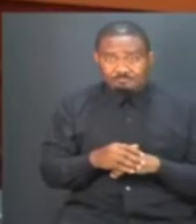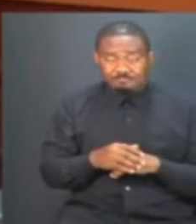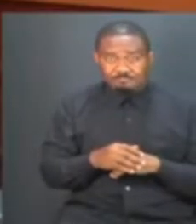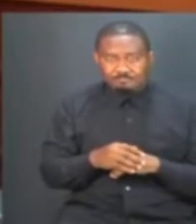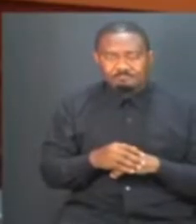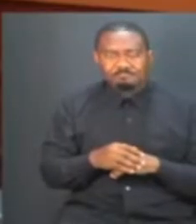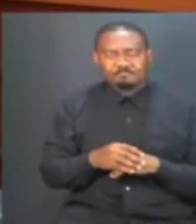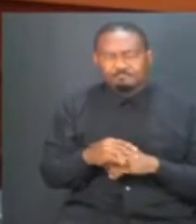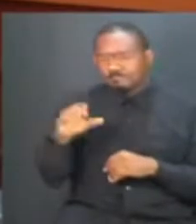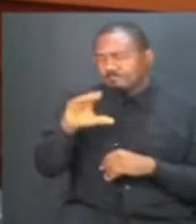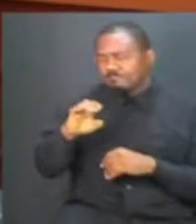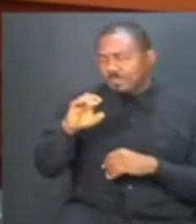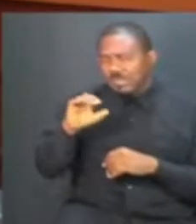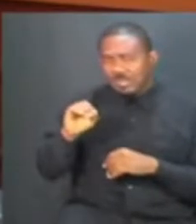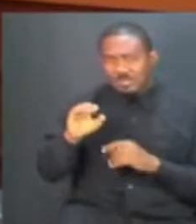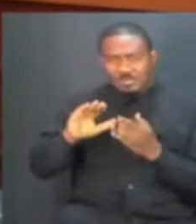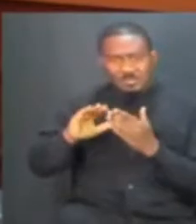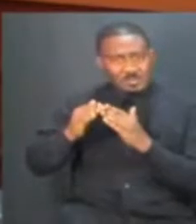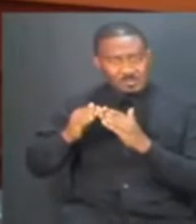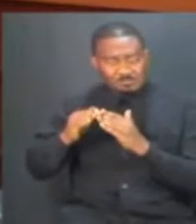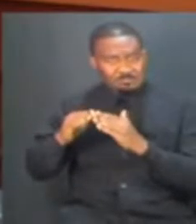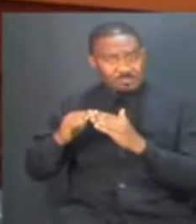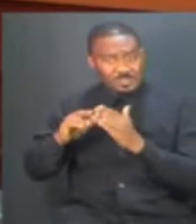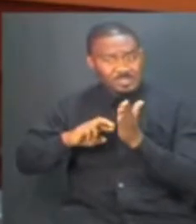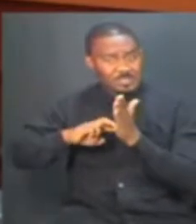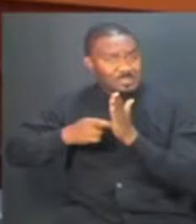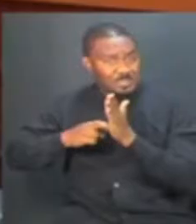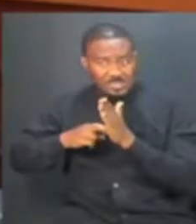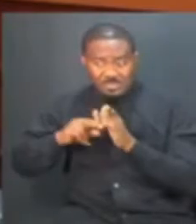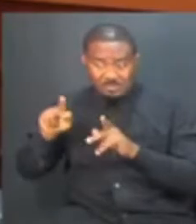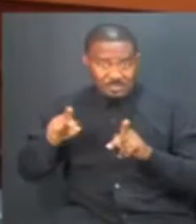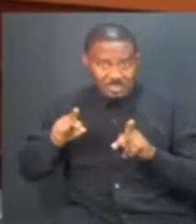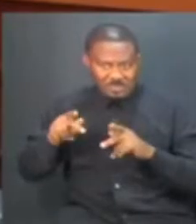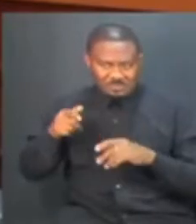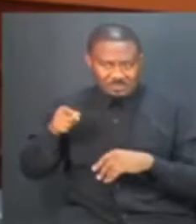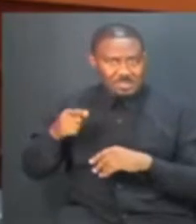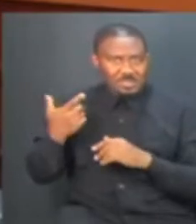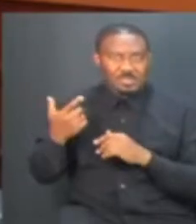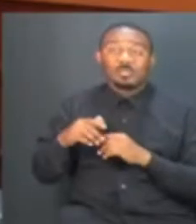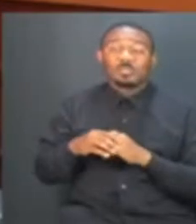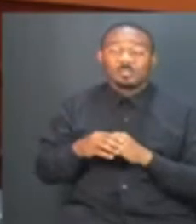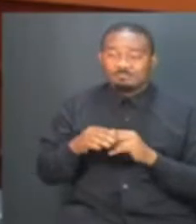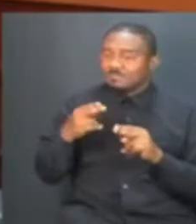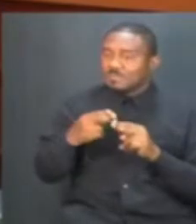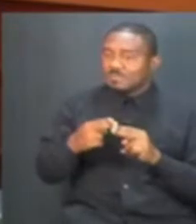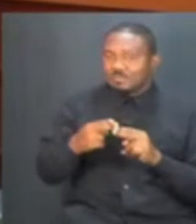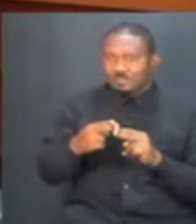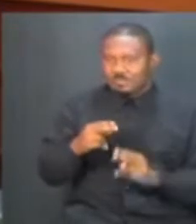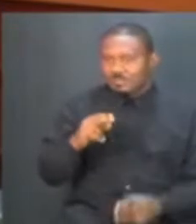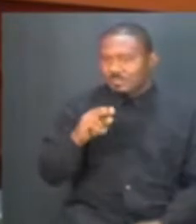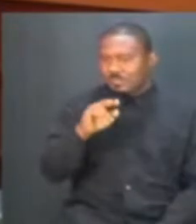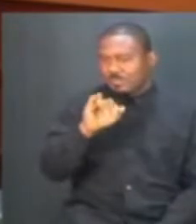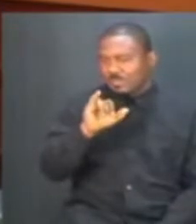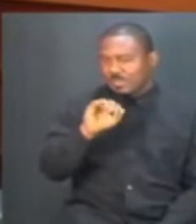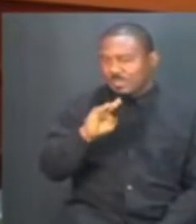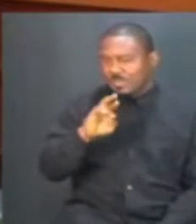Ghanaian businessman, a philanthropist, Mr. Ibrahim Mama, in a prompt